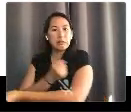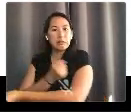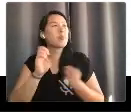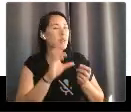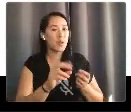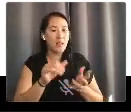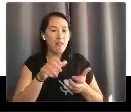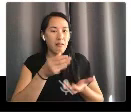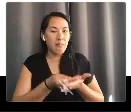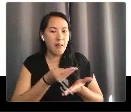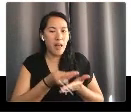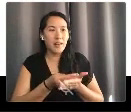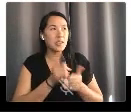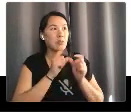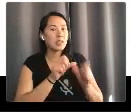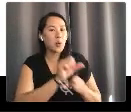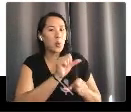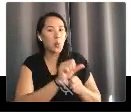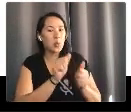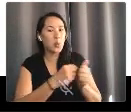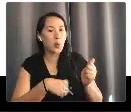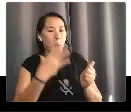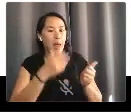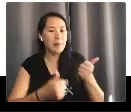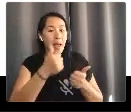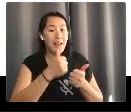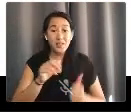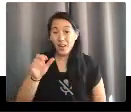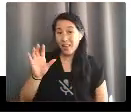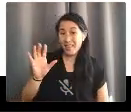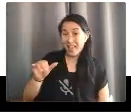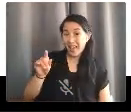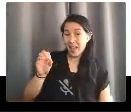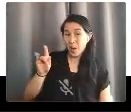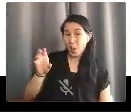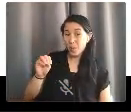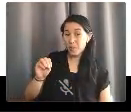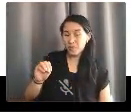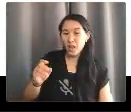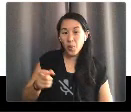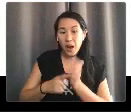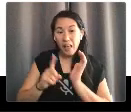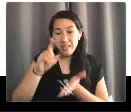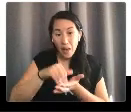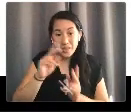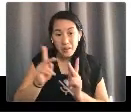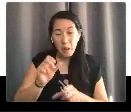Now, this addiction to opium literally led to thousands of people laboring themselves to